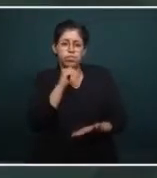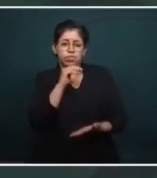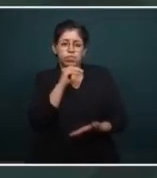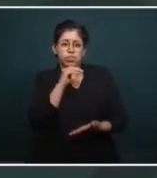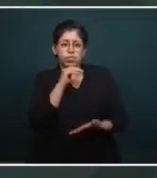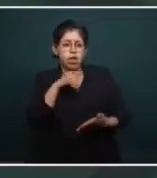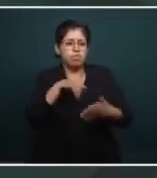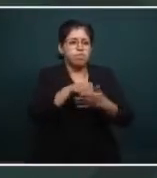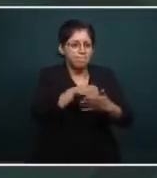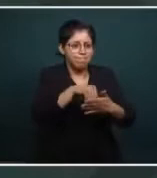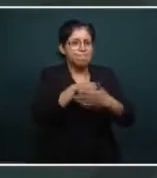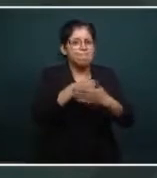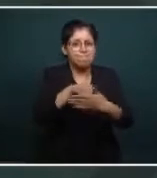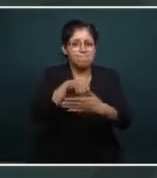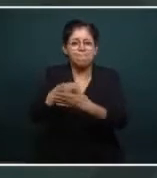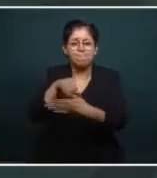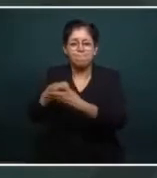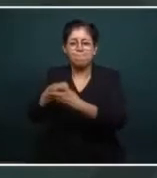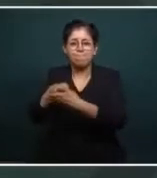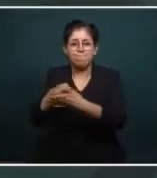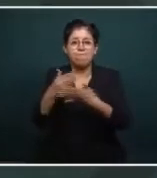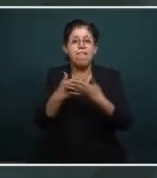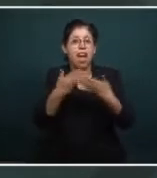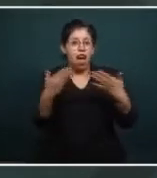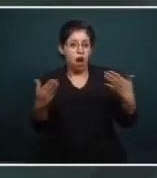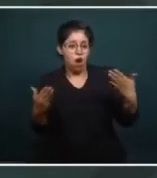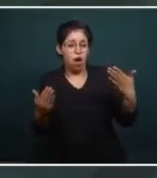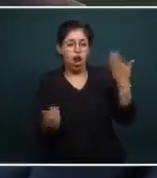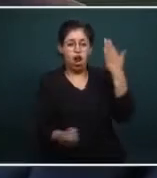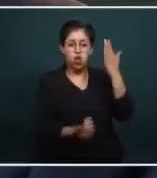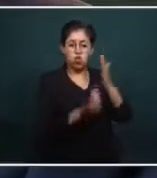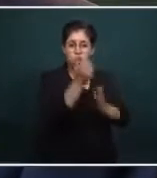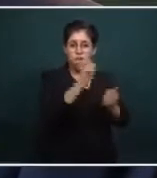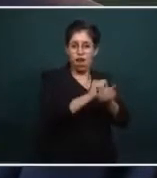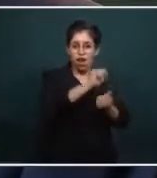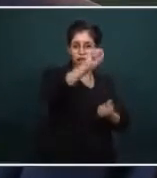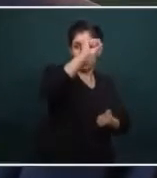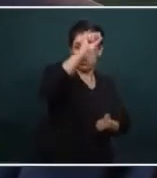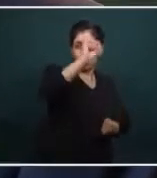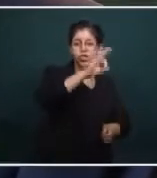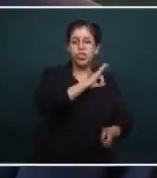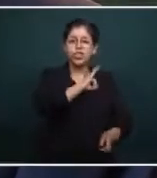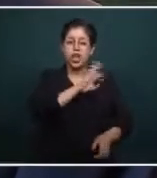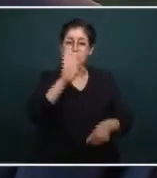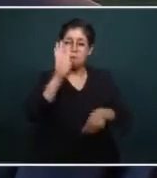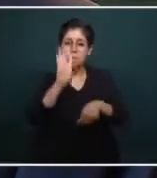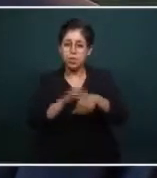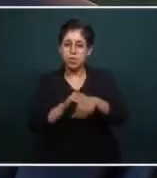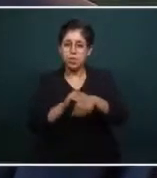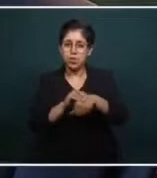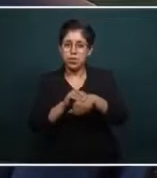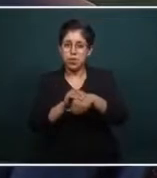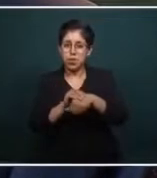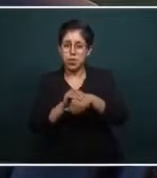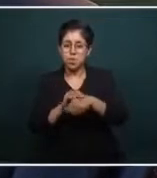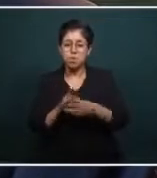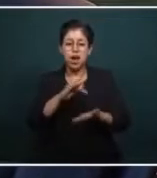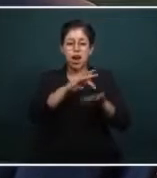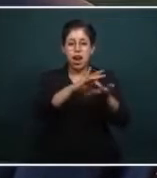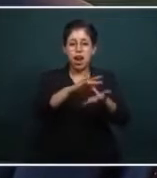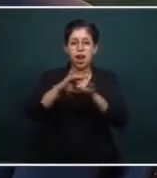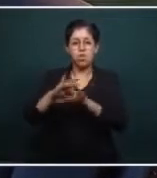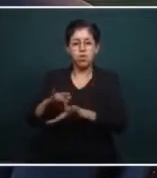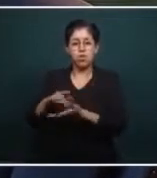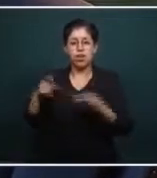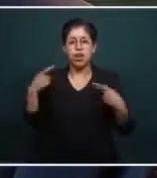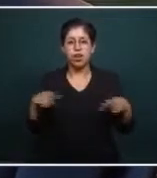do this participation in these matters, these jobs that are so important